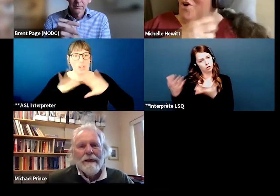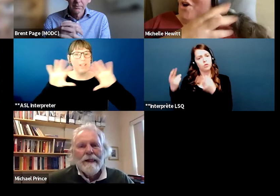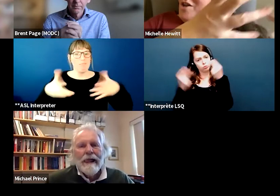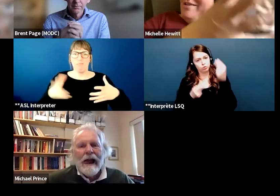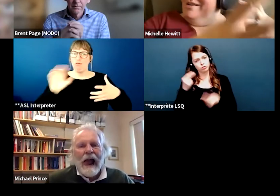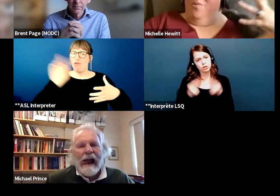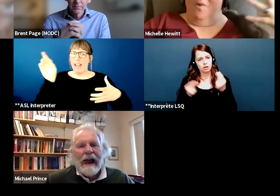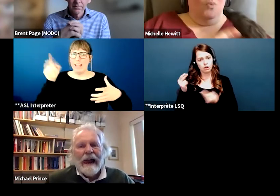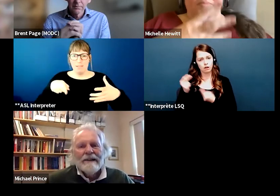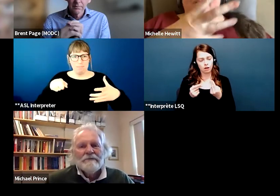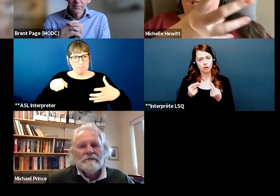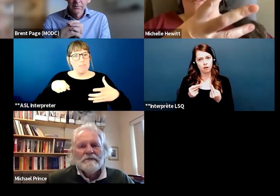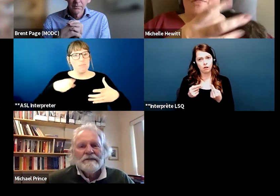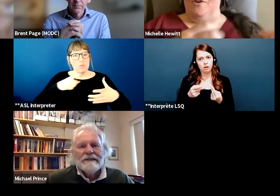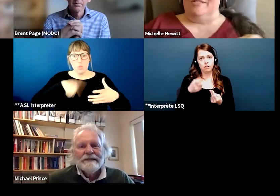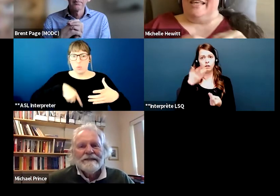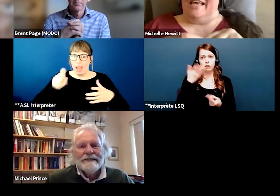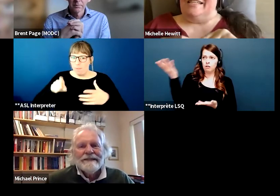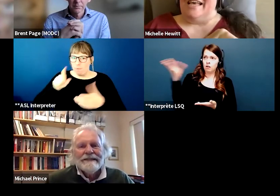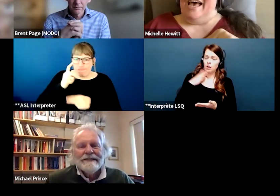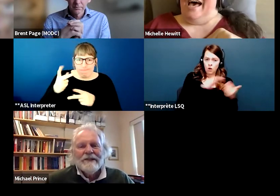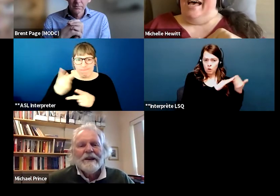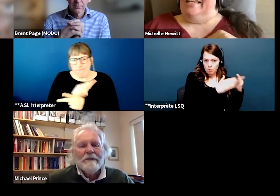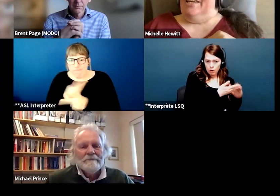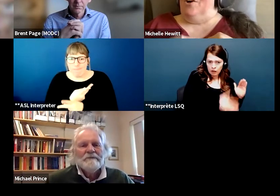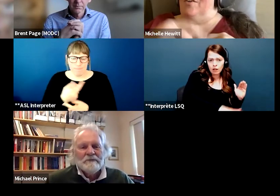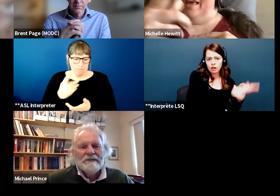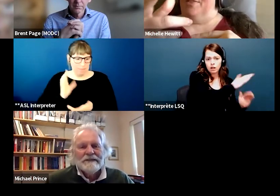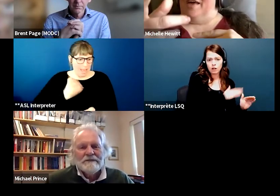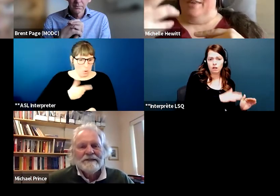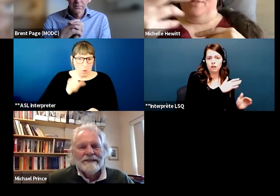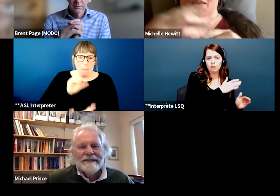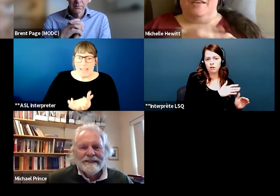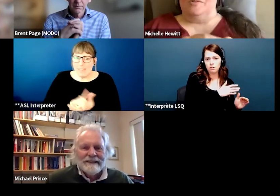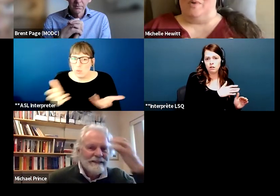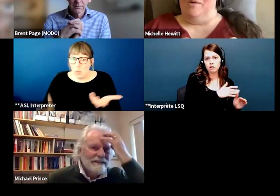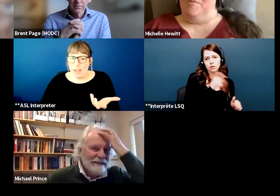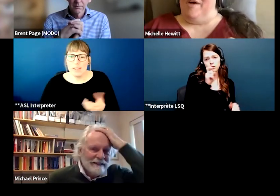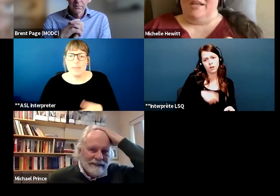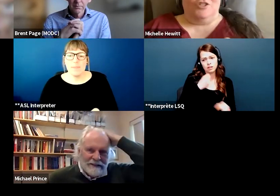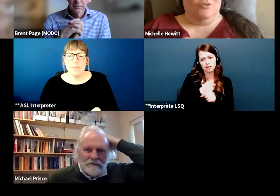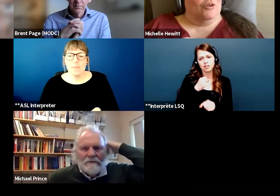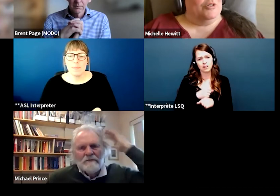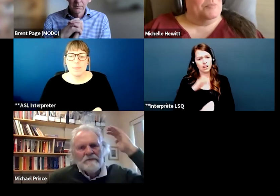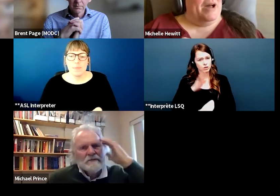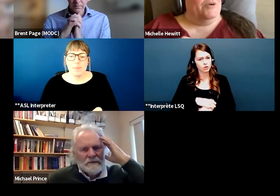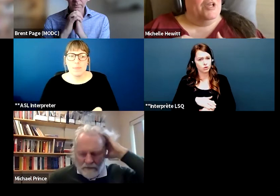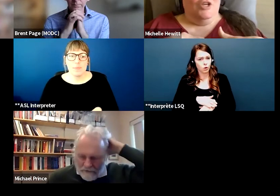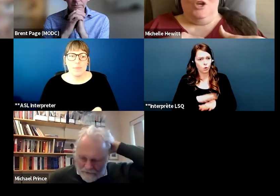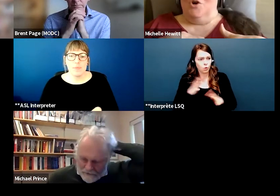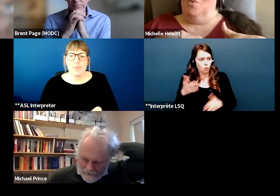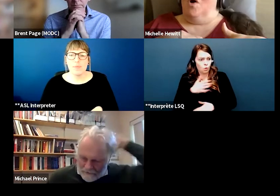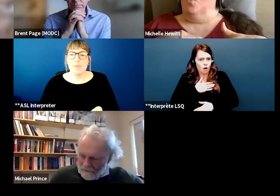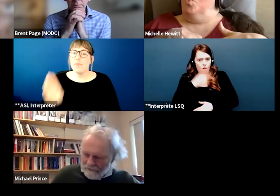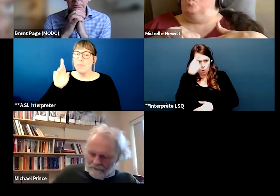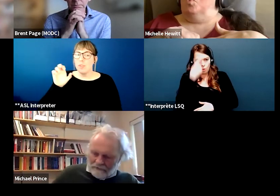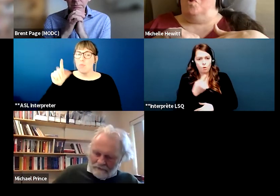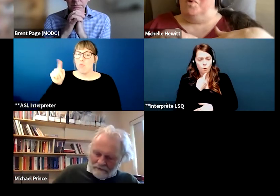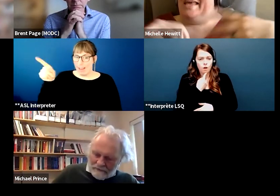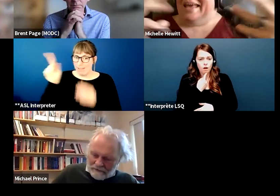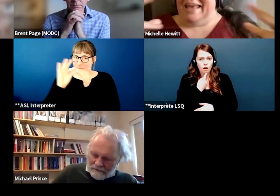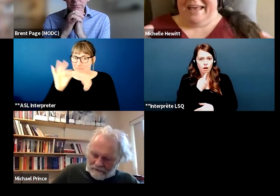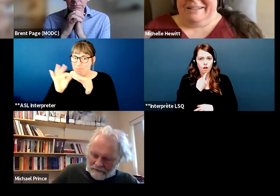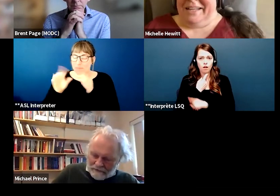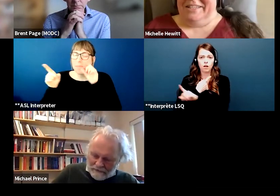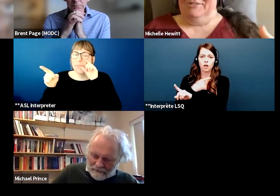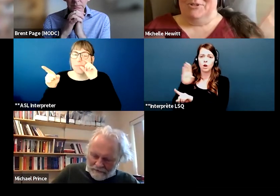got to work on what we believe in those things. And, you know, and I think as well, Brent, as you talked about, you know, what